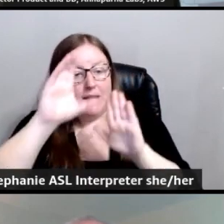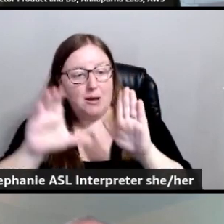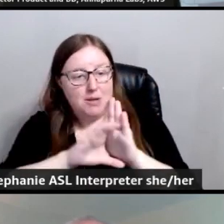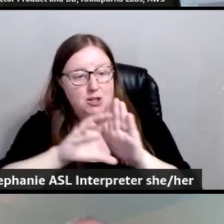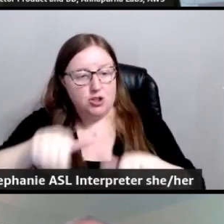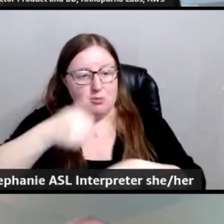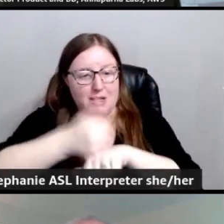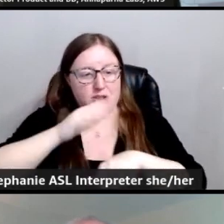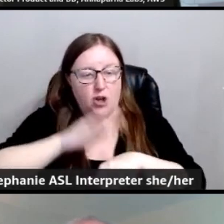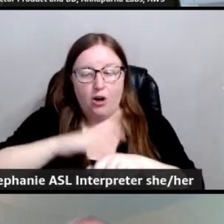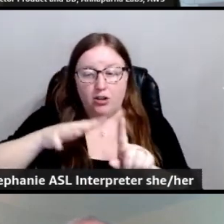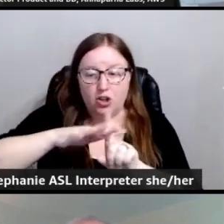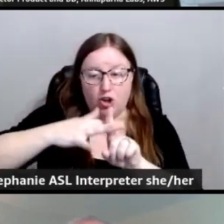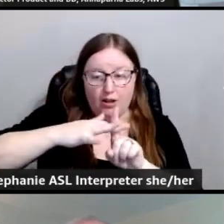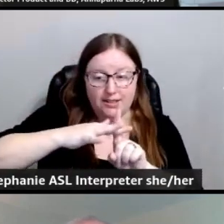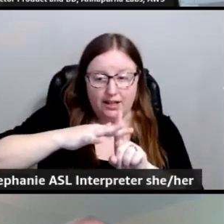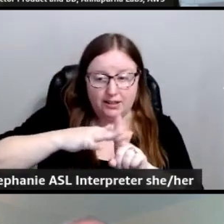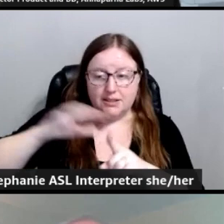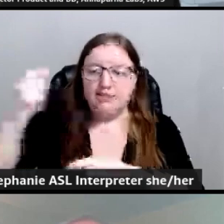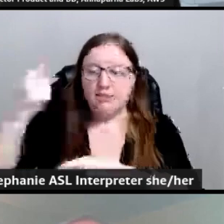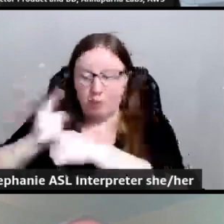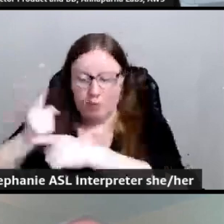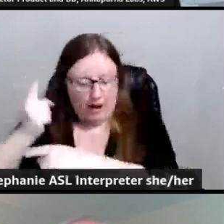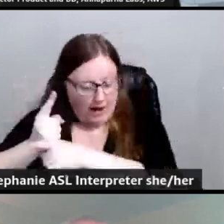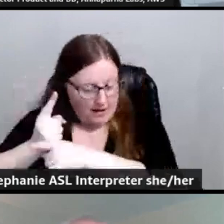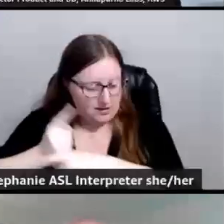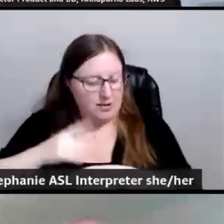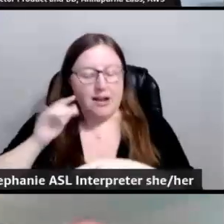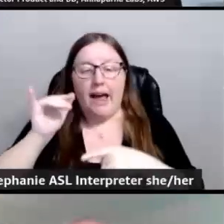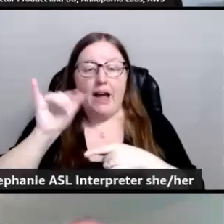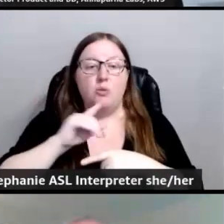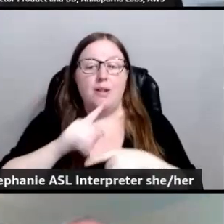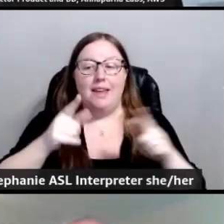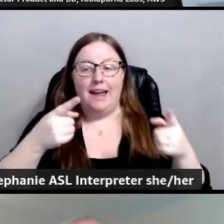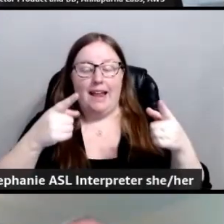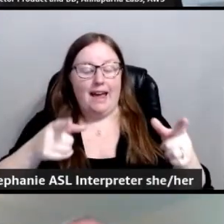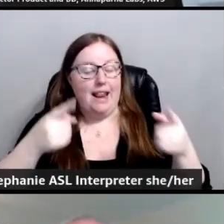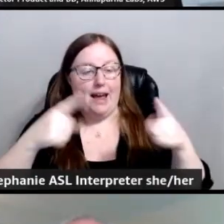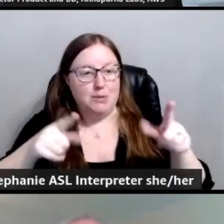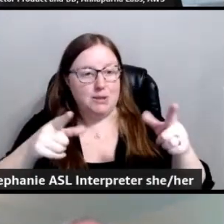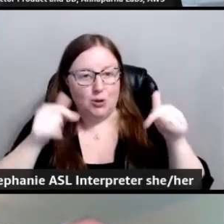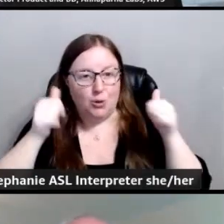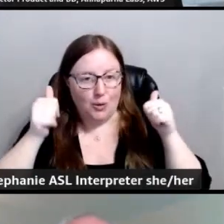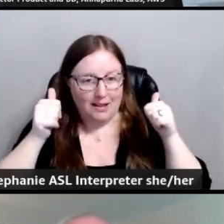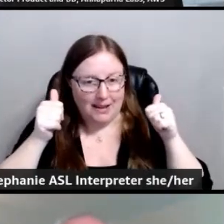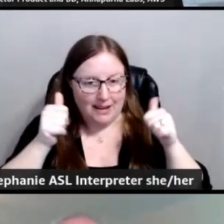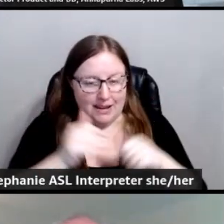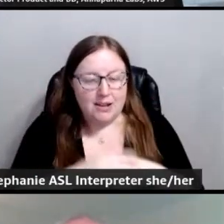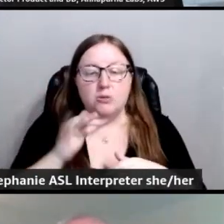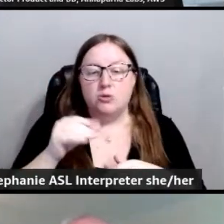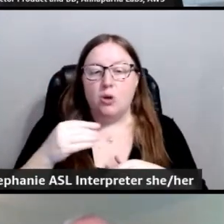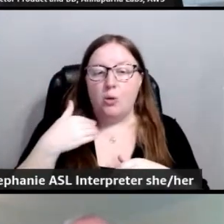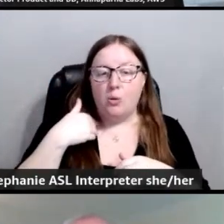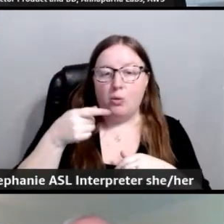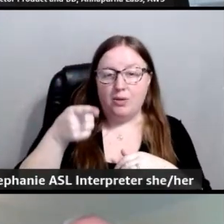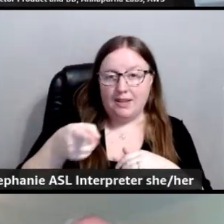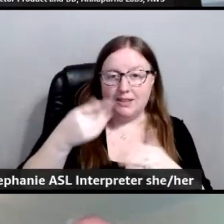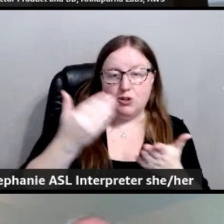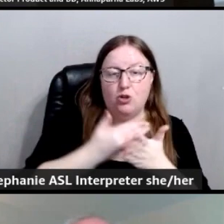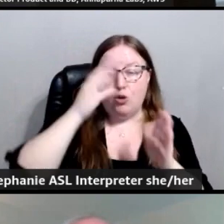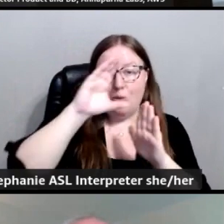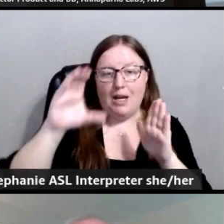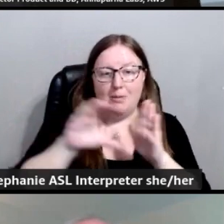some contextual text? Correct, and it happened already so quickly. Wow. We have a new image. So this is a new